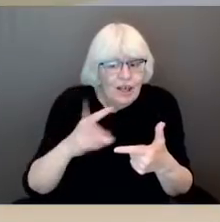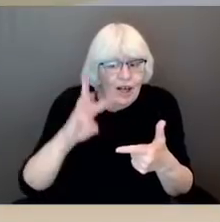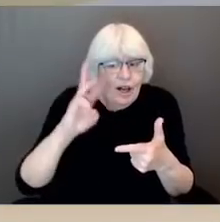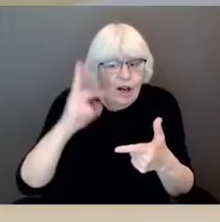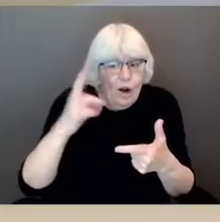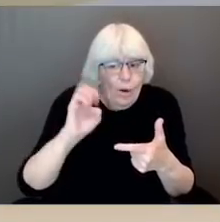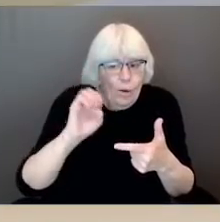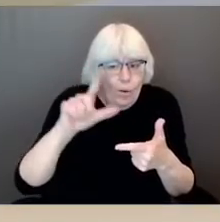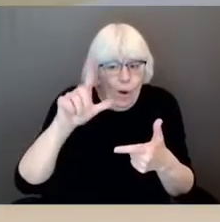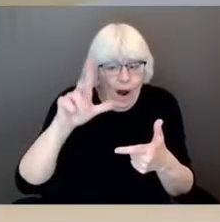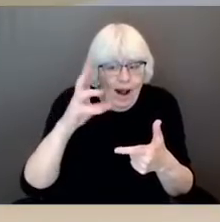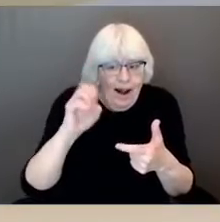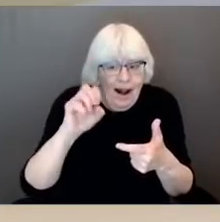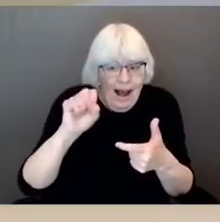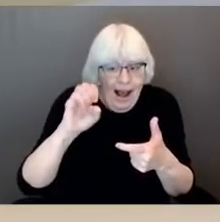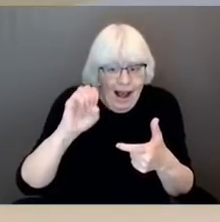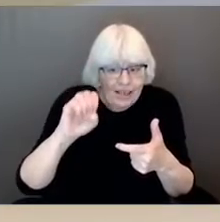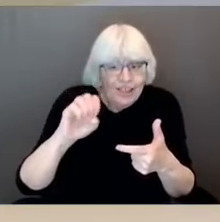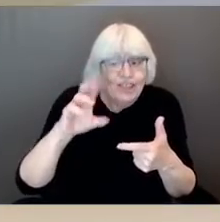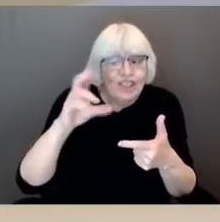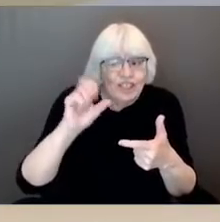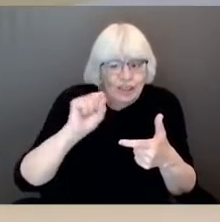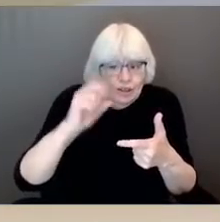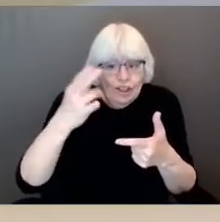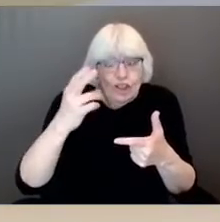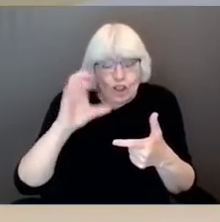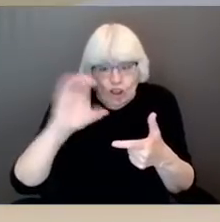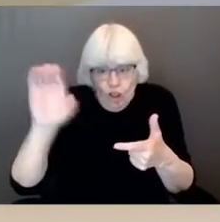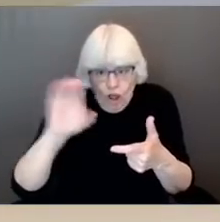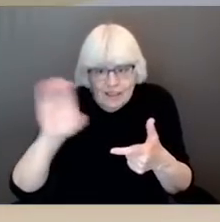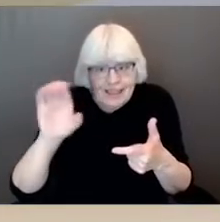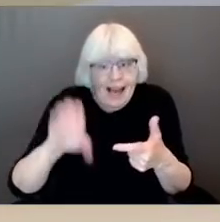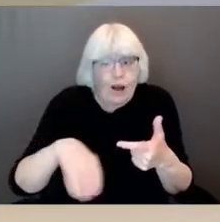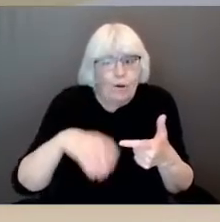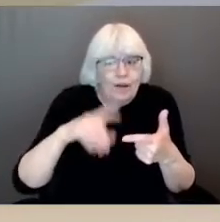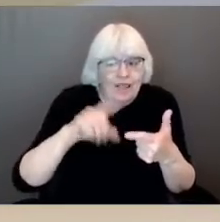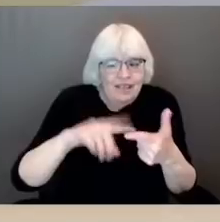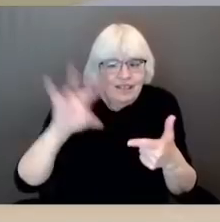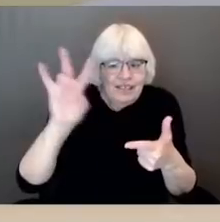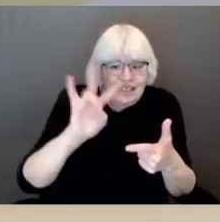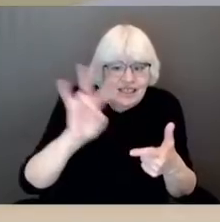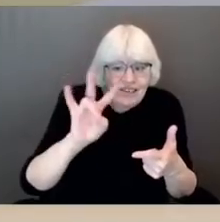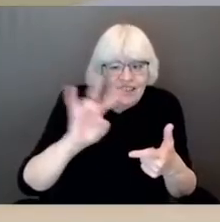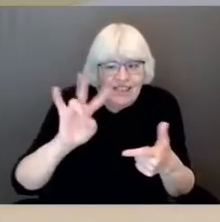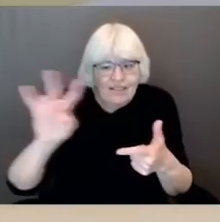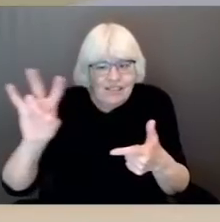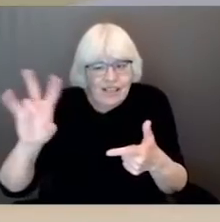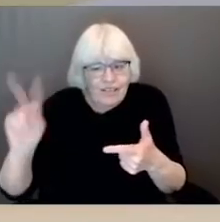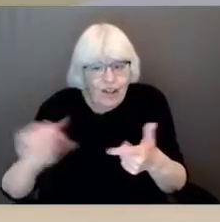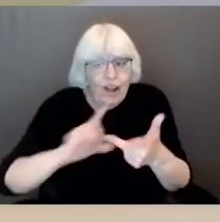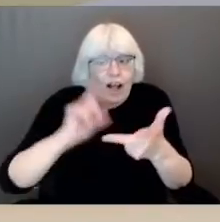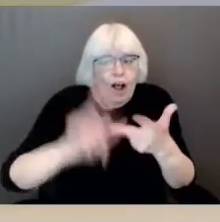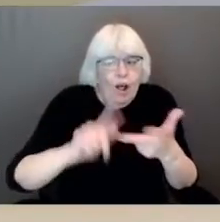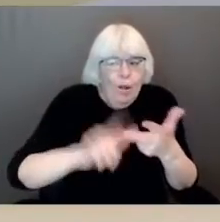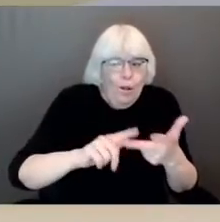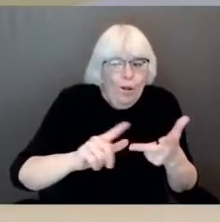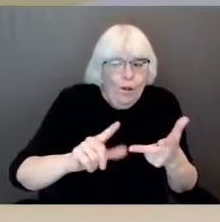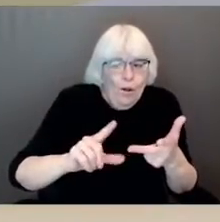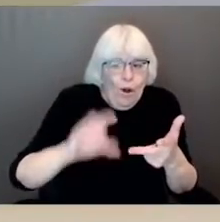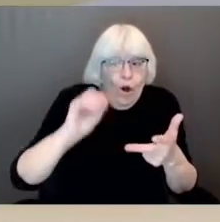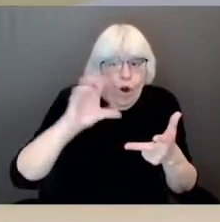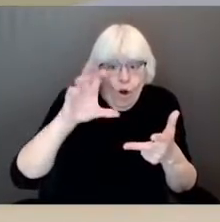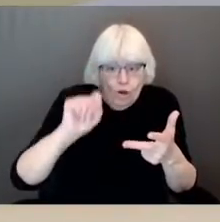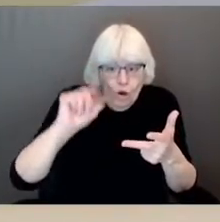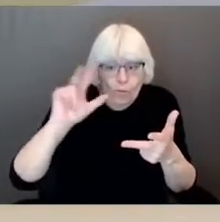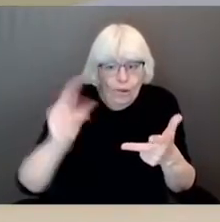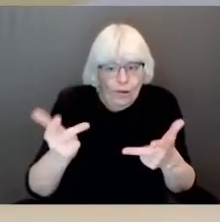between 6 and 7:30. Sunday, October 3rd, Granville Street Diner, 454 Granville Street